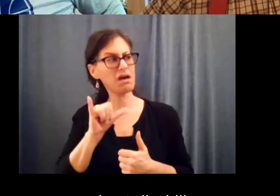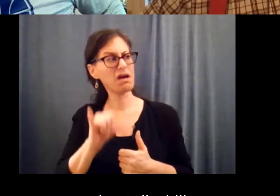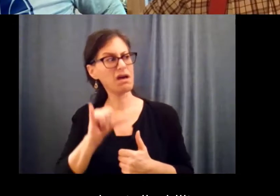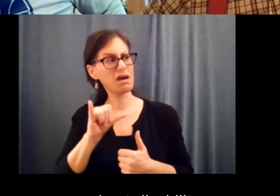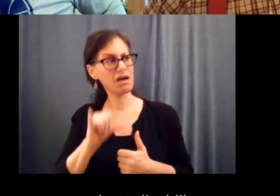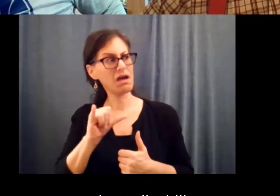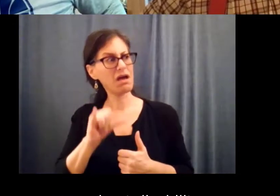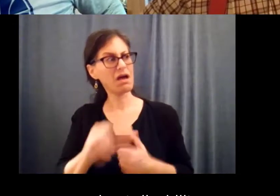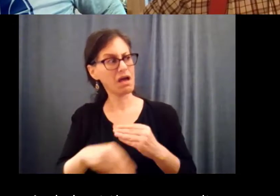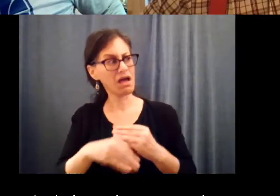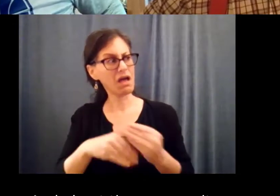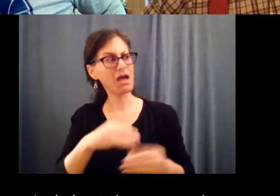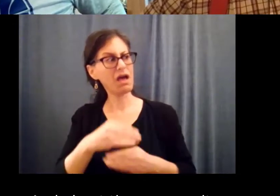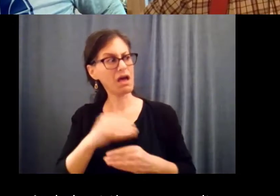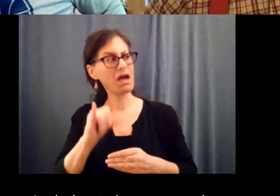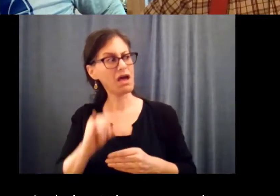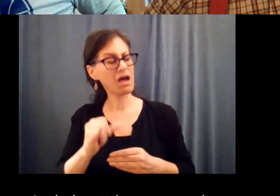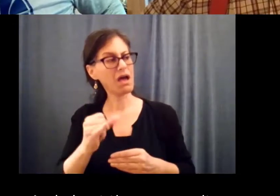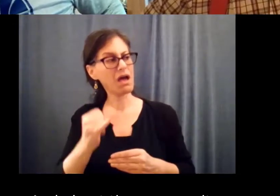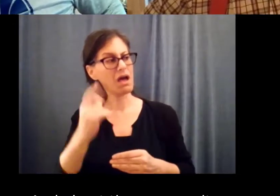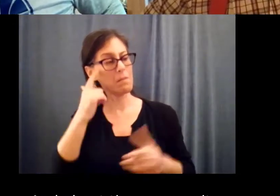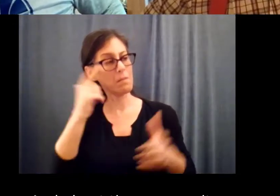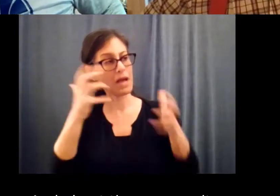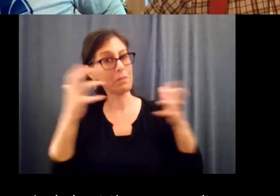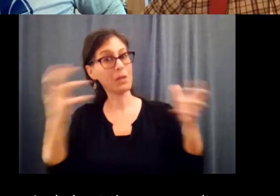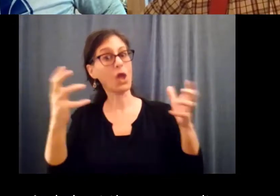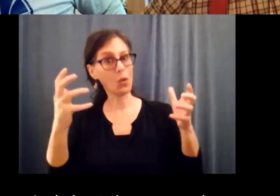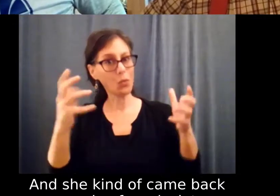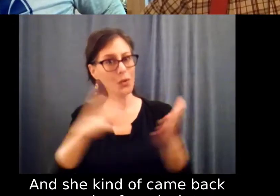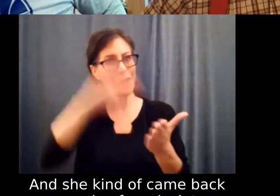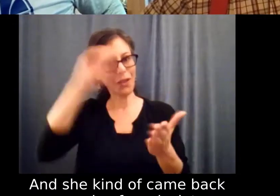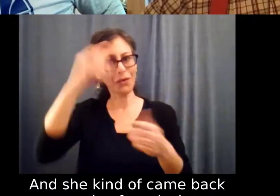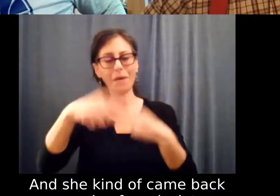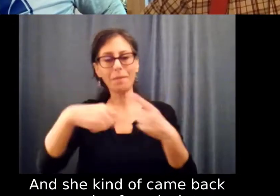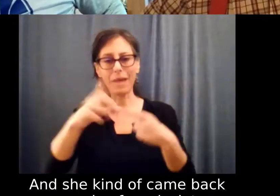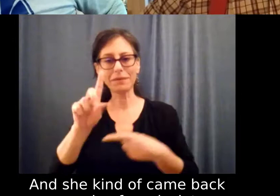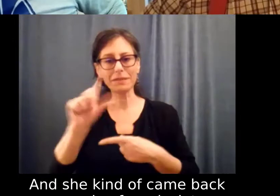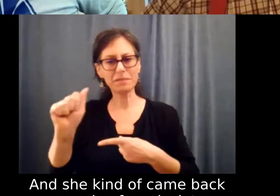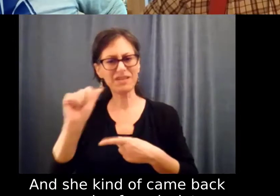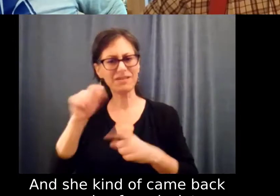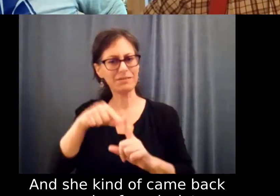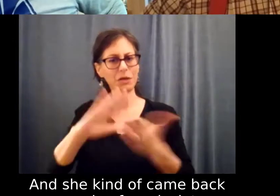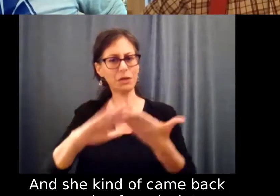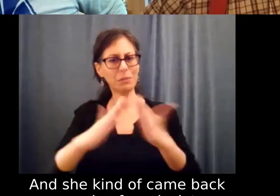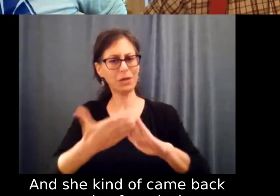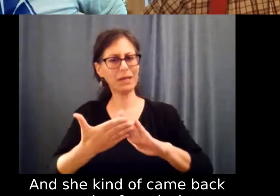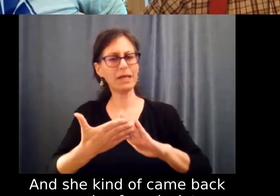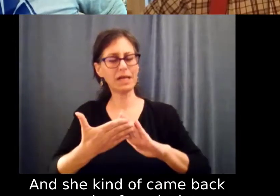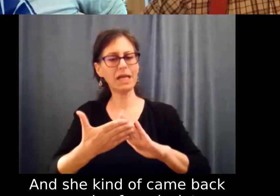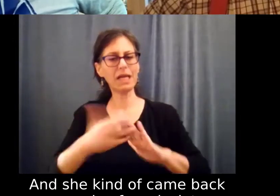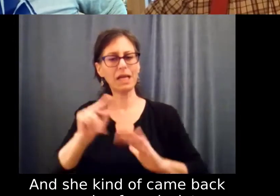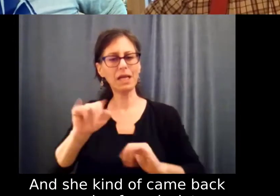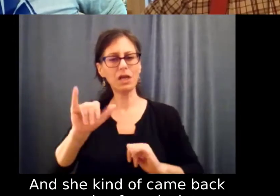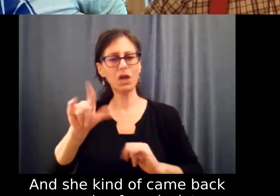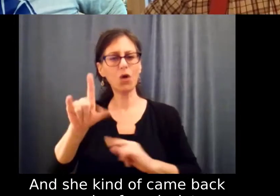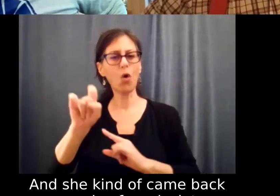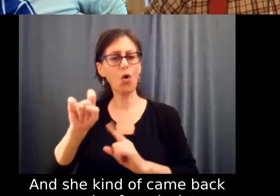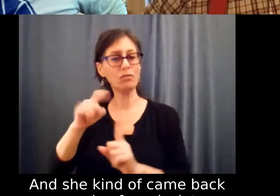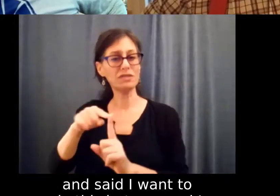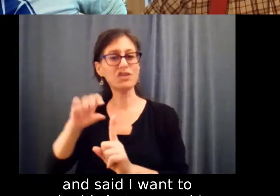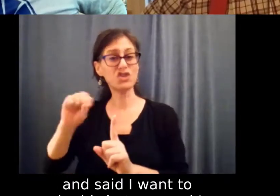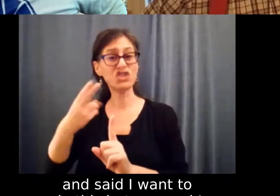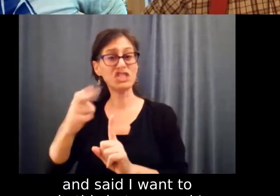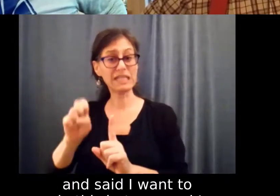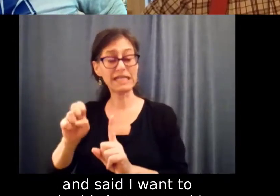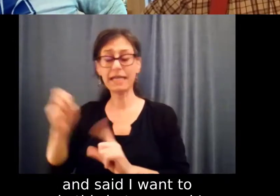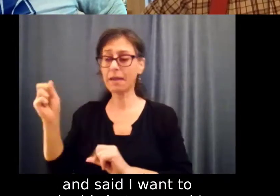about disability and about the community. And she kind of came back a couple of weeks later